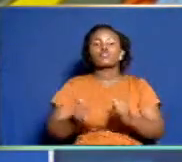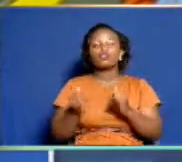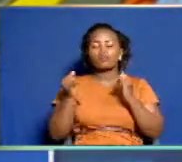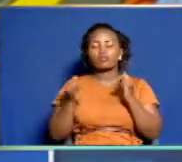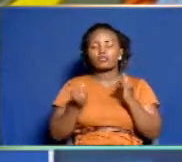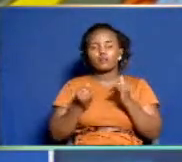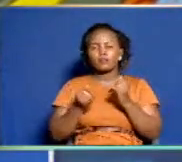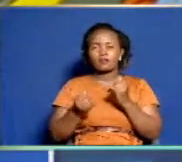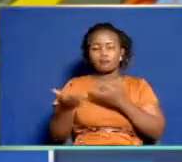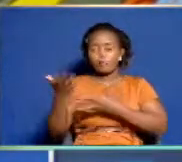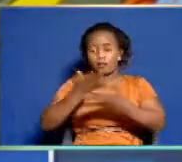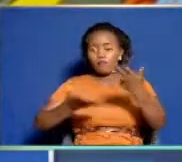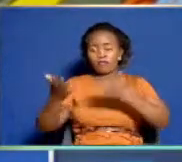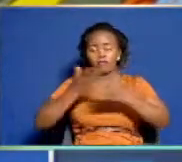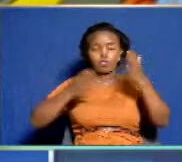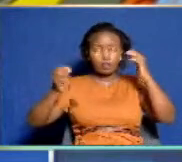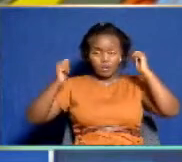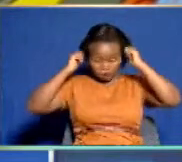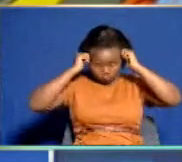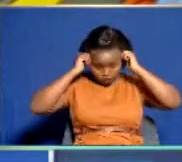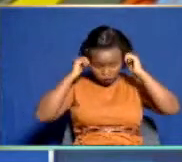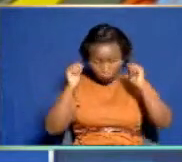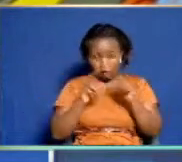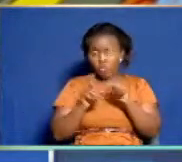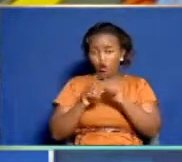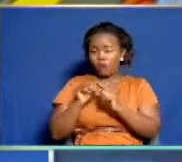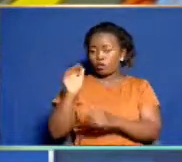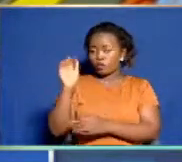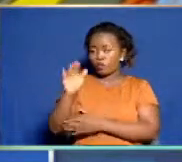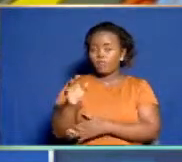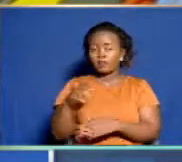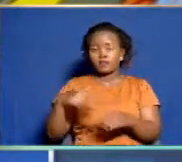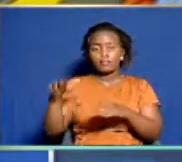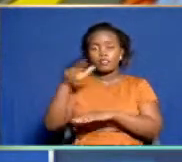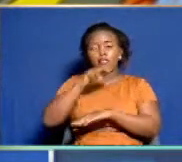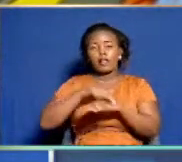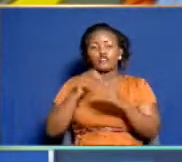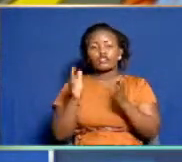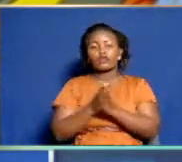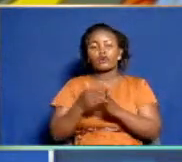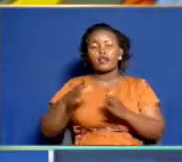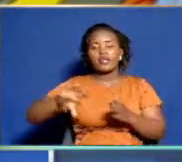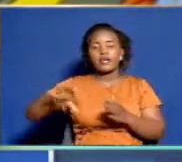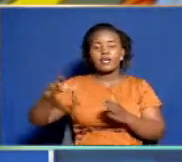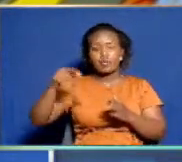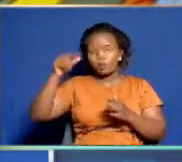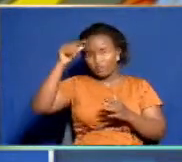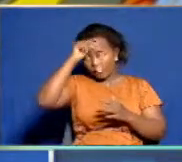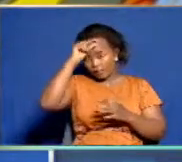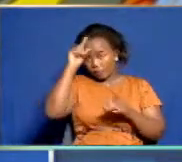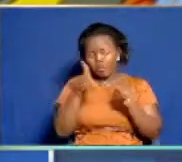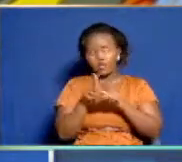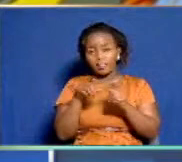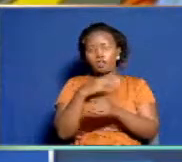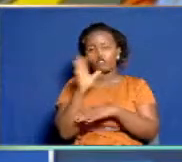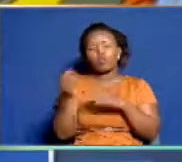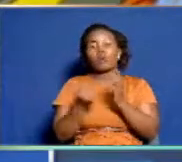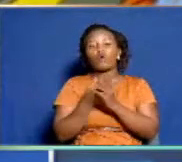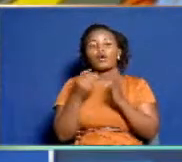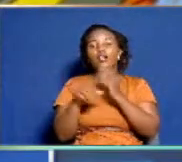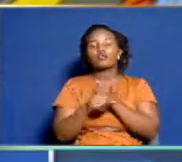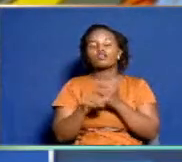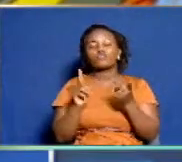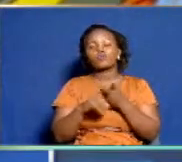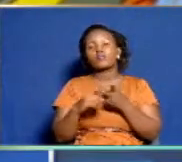Magoha at the same time called on national and county governments, development partners, faith-based organizations, civil